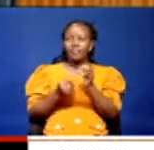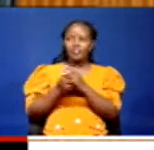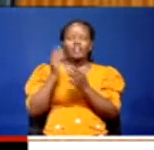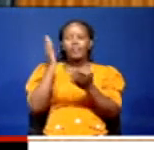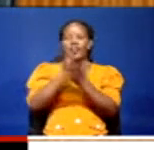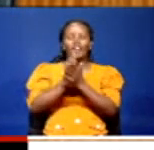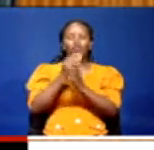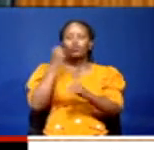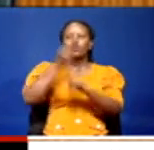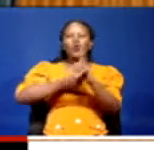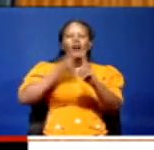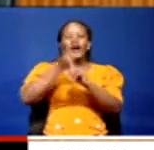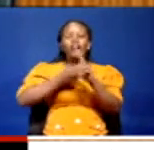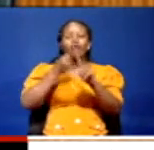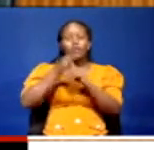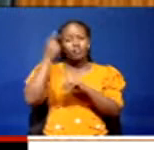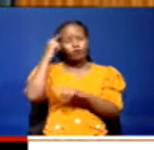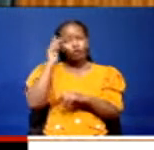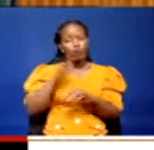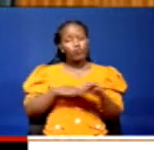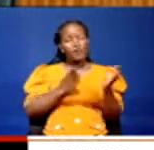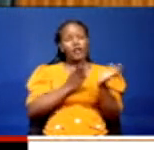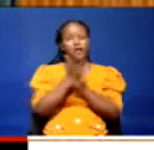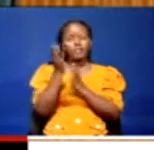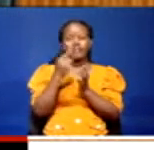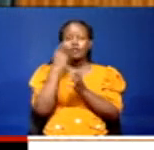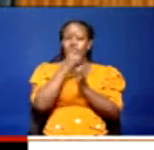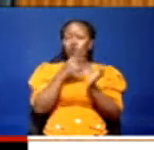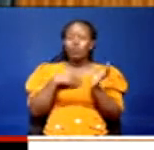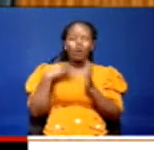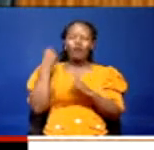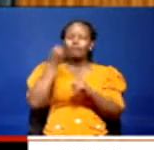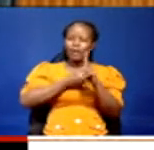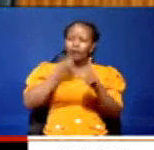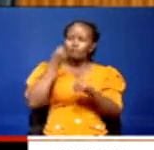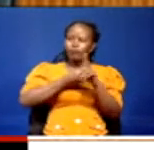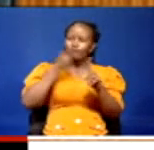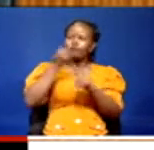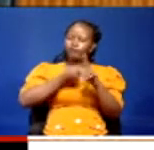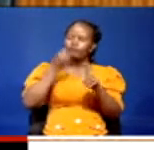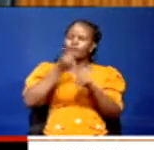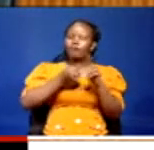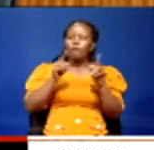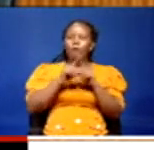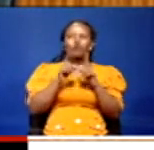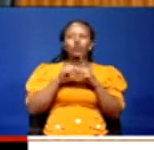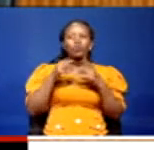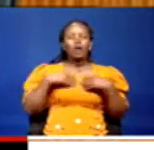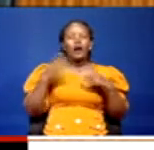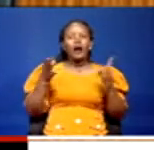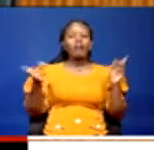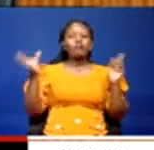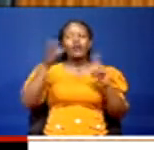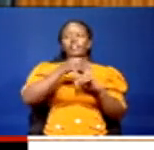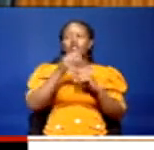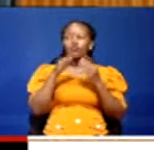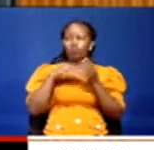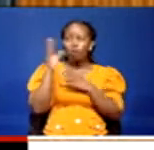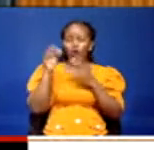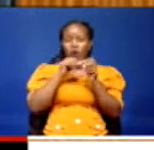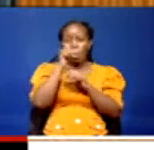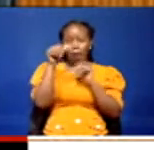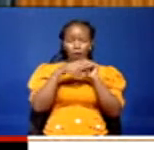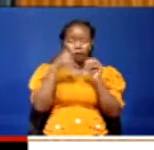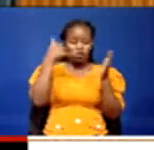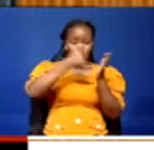of women's rights, who has championed so much that we have achieved as a country when it comes to the inclusion of women